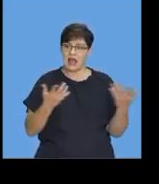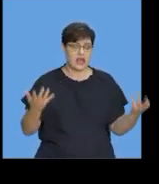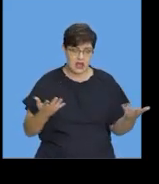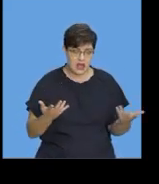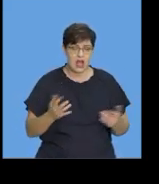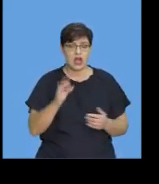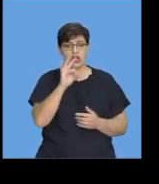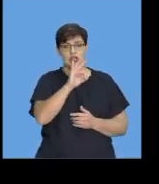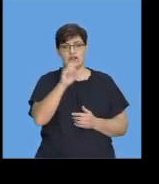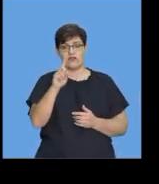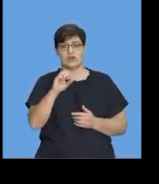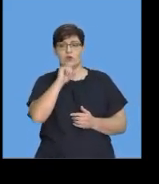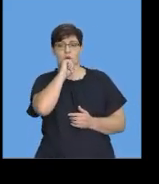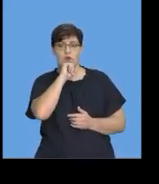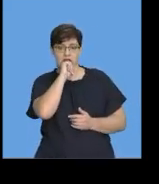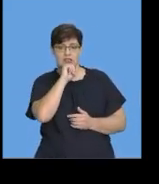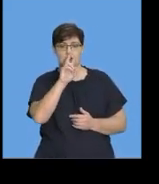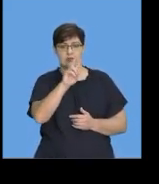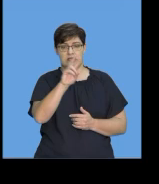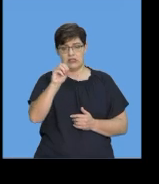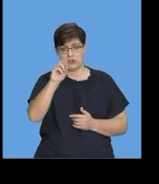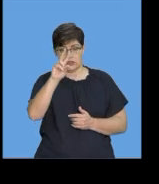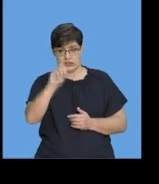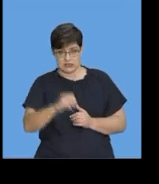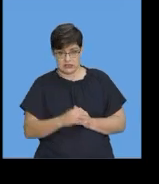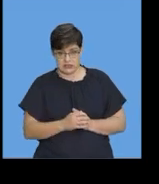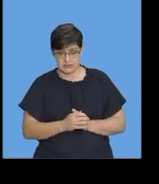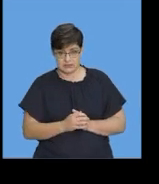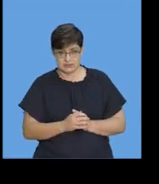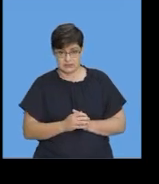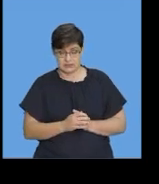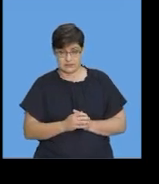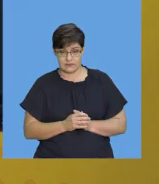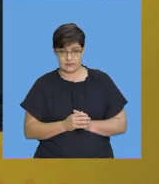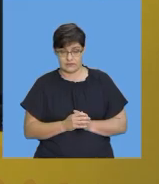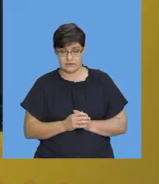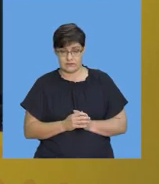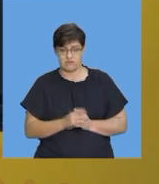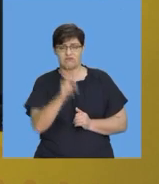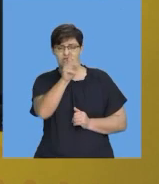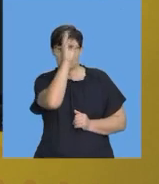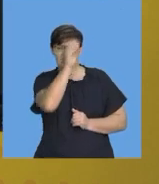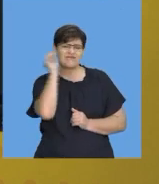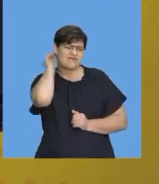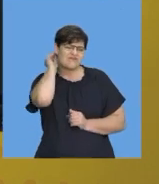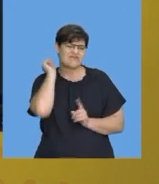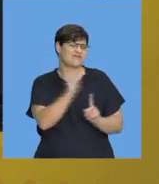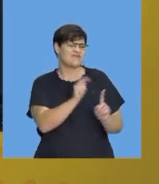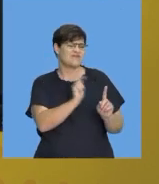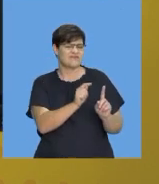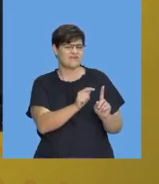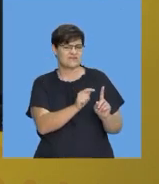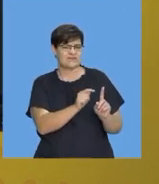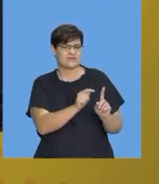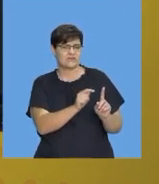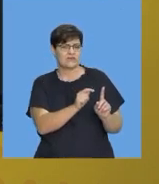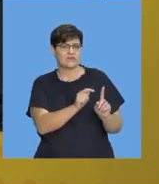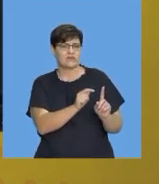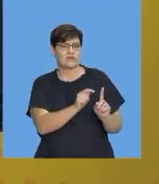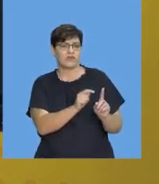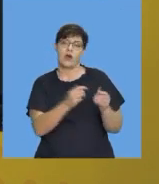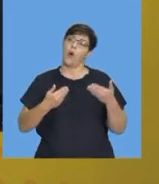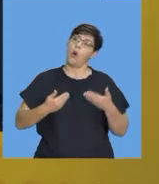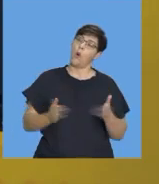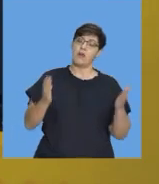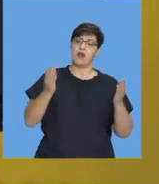the 31st of August 2020. Got it? Okay. Now you'll notice that in this question, you are not